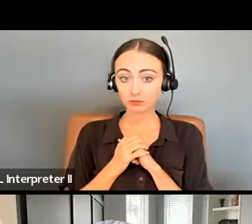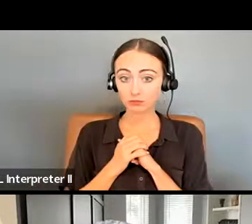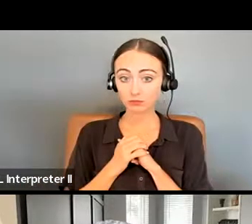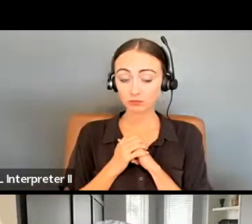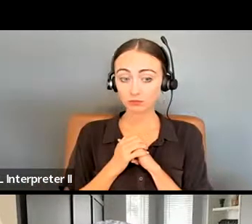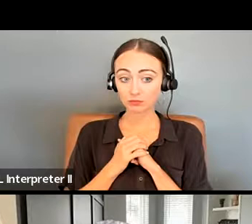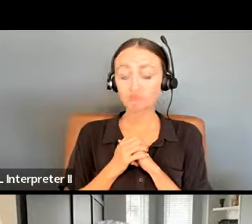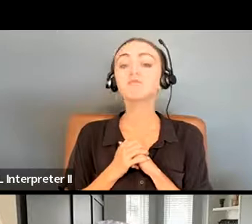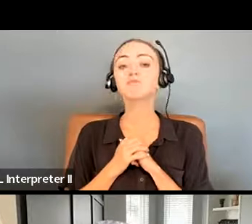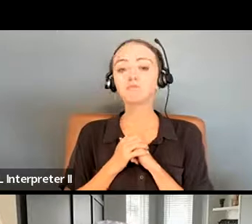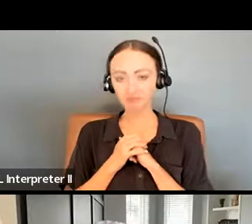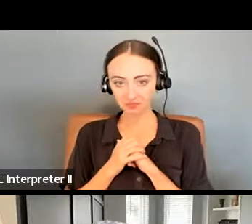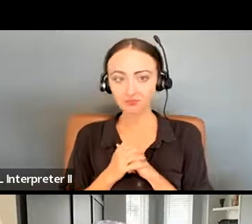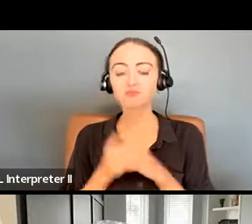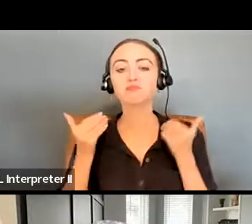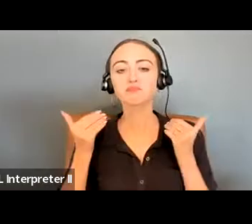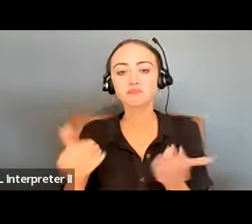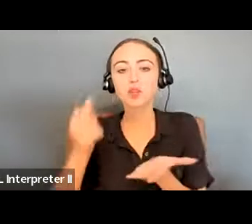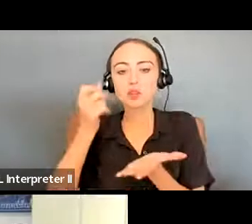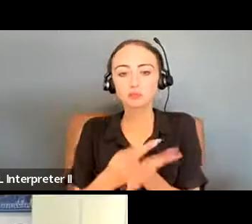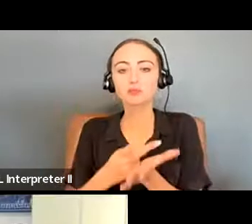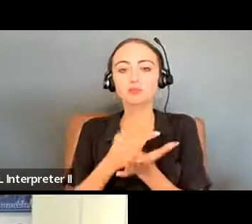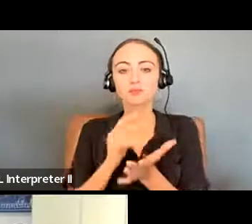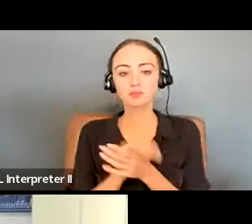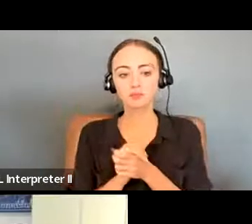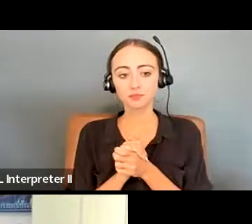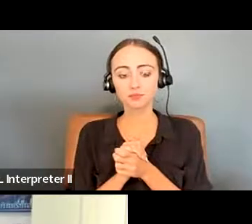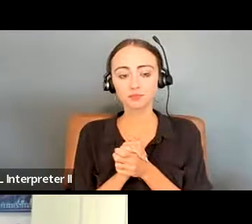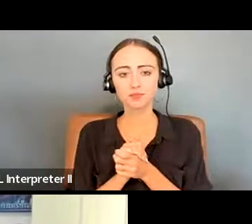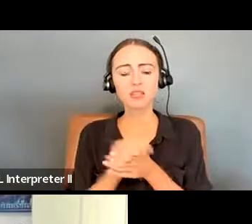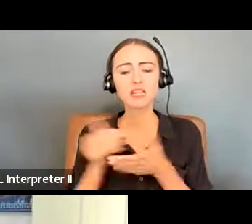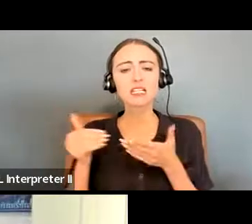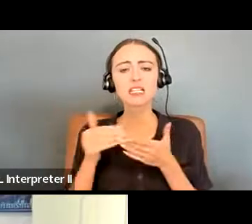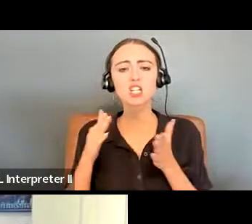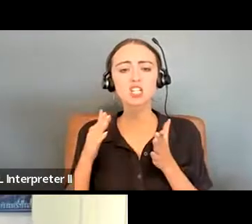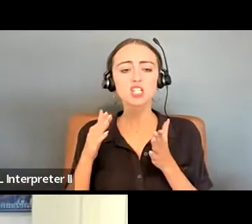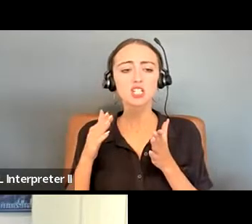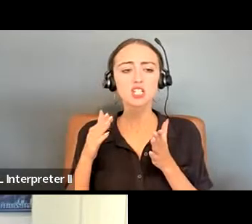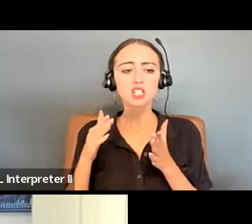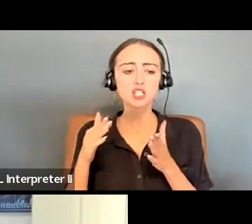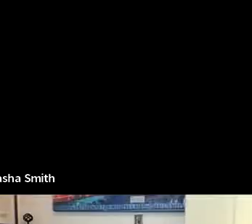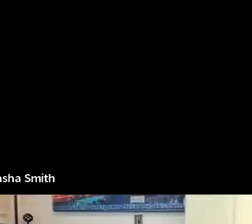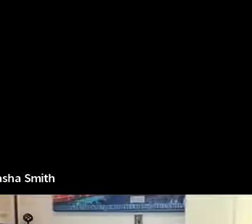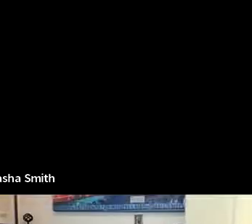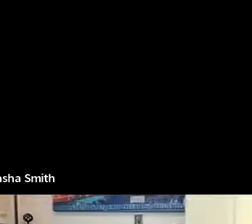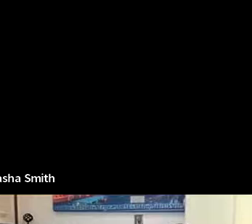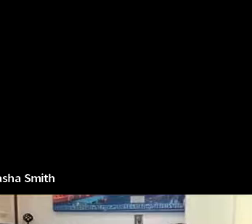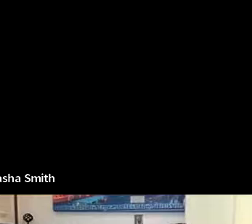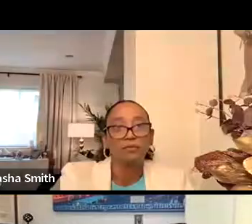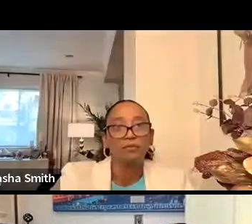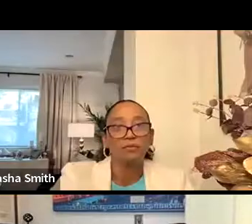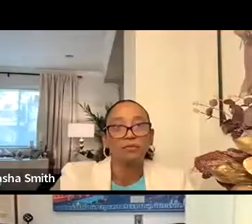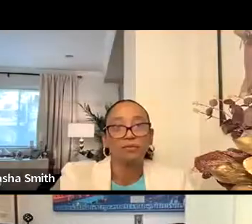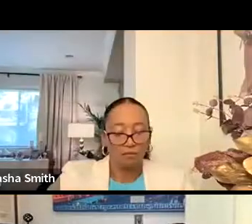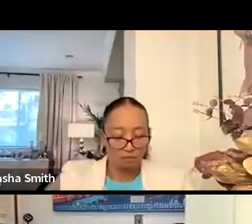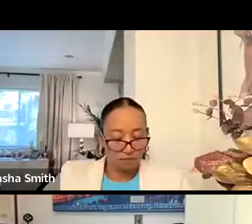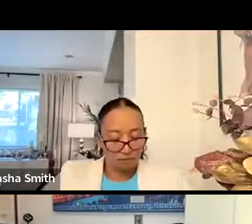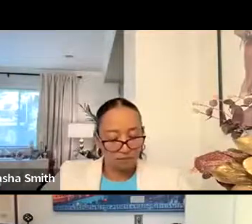The ayes have it. The report is approved unanimously. Madam General Counsel, is the measure legally and technically sufficient for our consideration? Yes, it